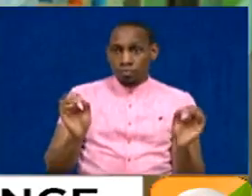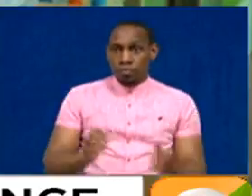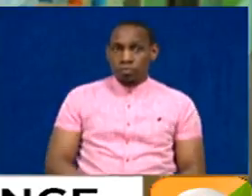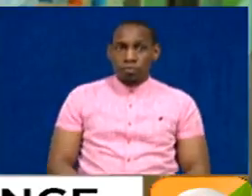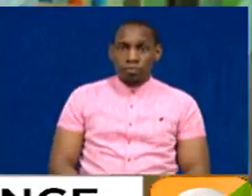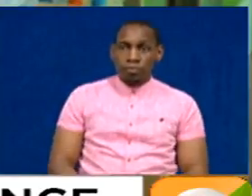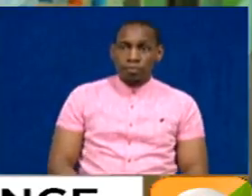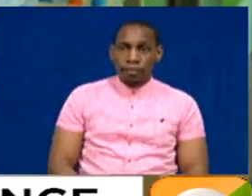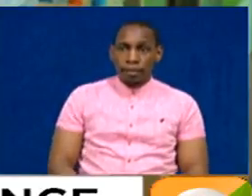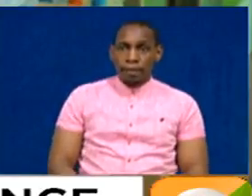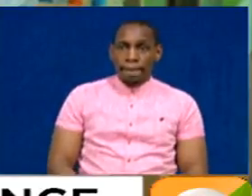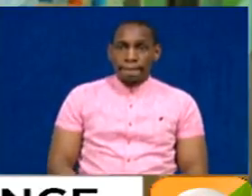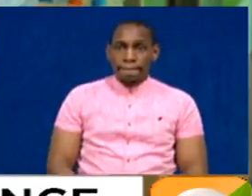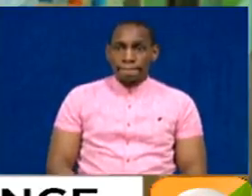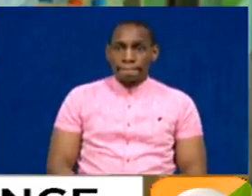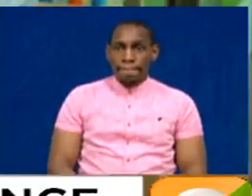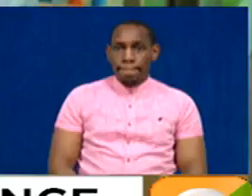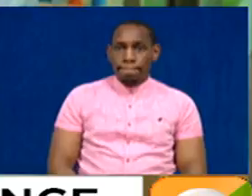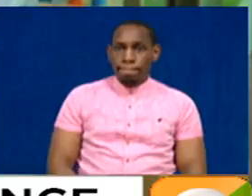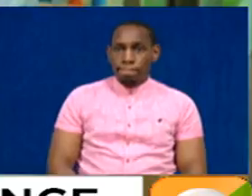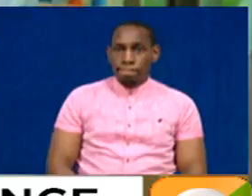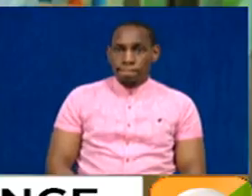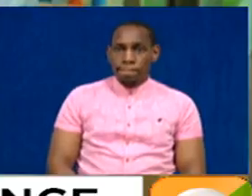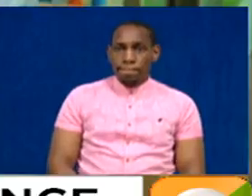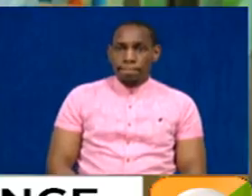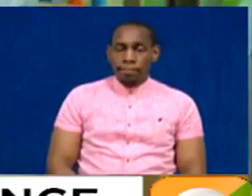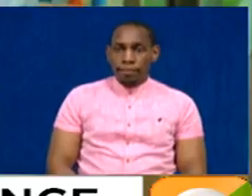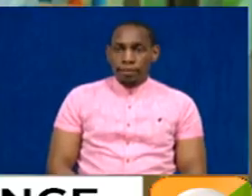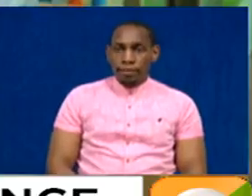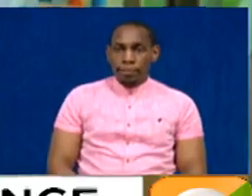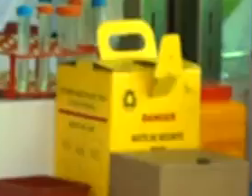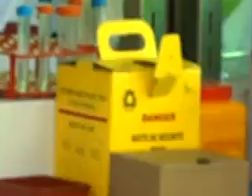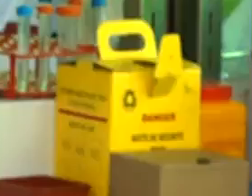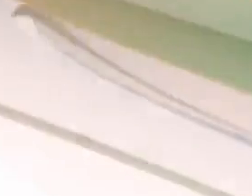Raquel Muigai, Citizen TV, at the Kenya Medical Research Institute, Nairobi.